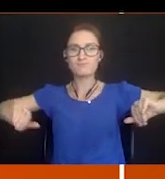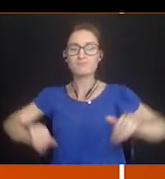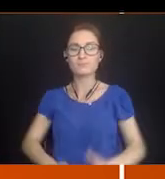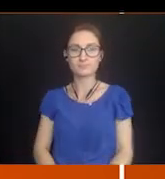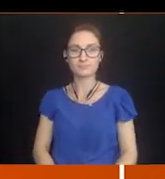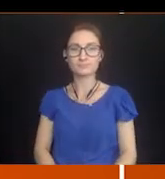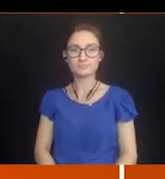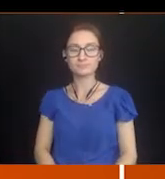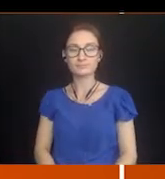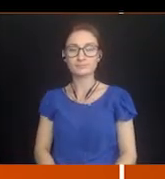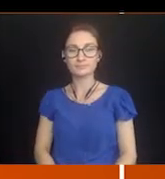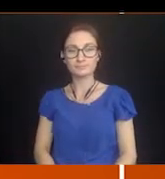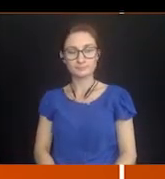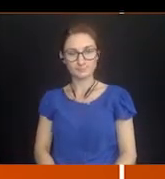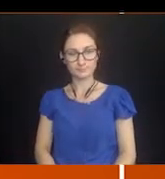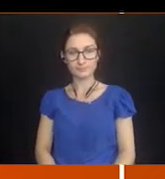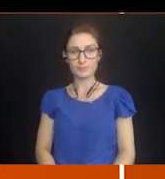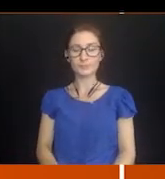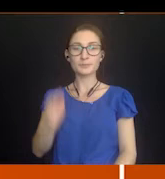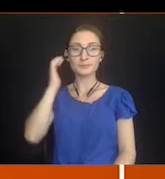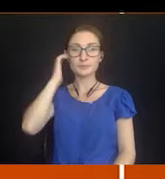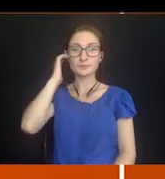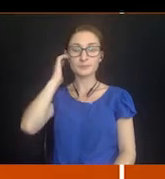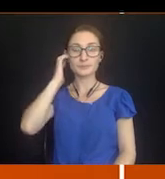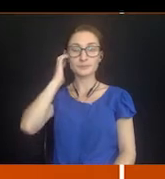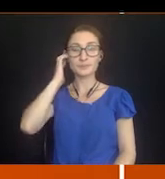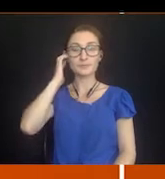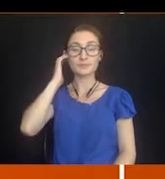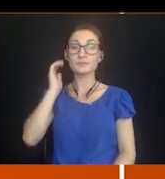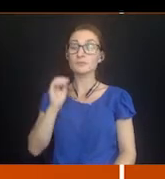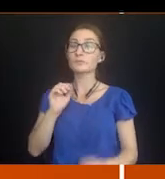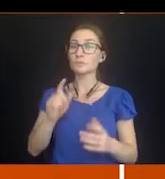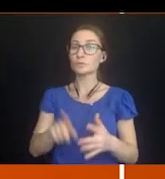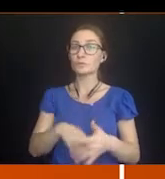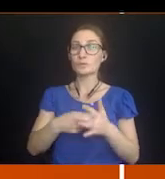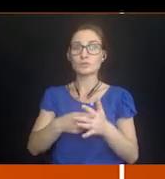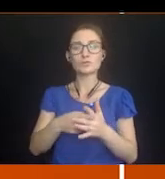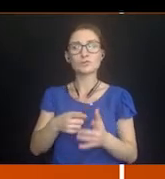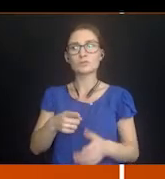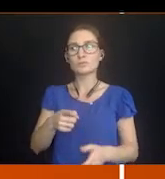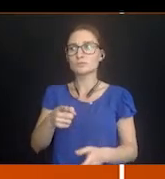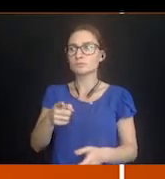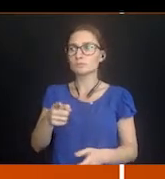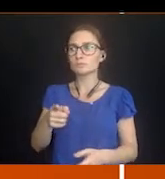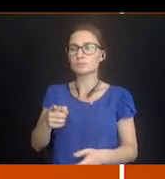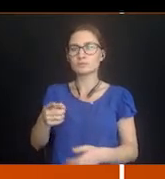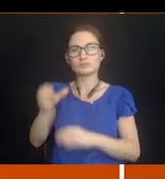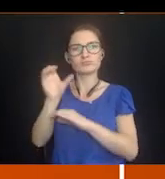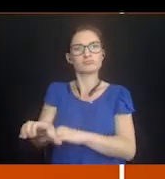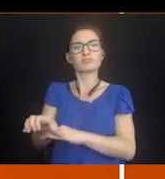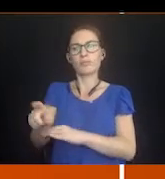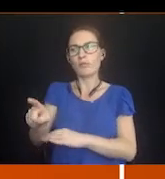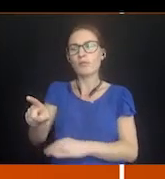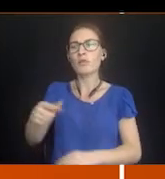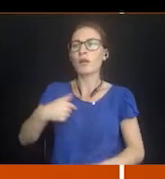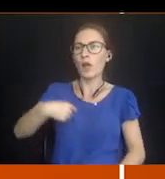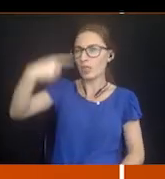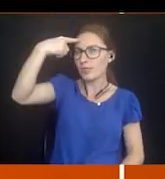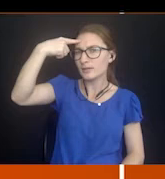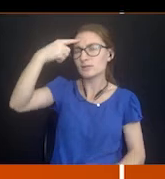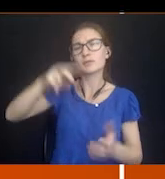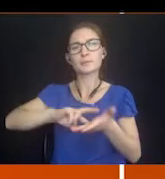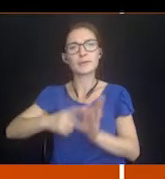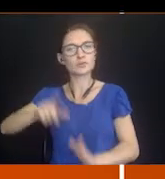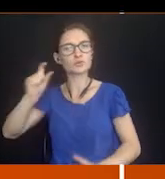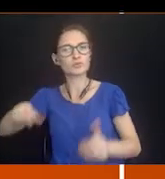It has a sense of the way things should be, the way things ought to be or have to be. And you sort of start insisting that things are